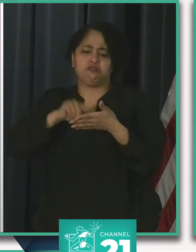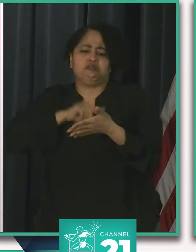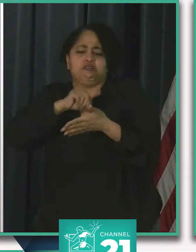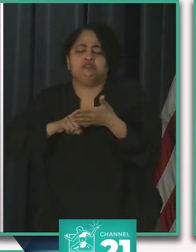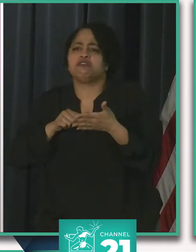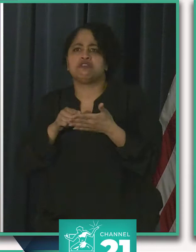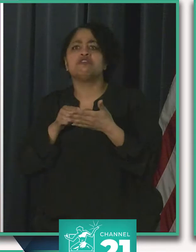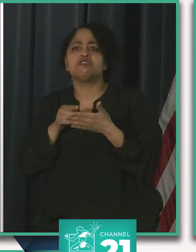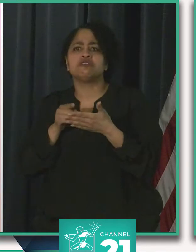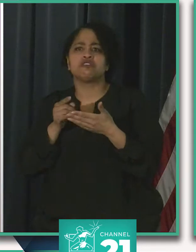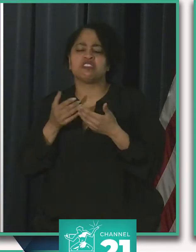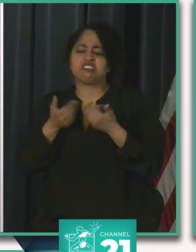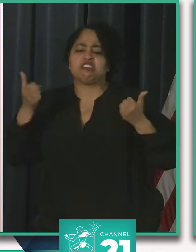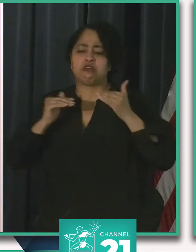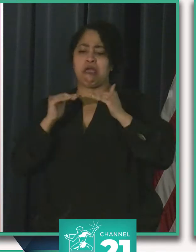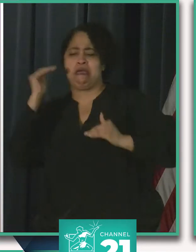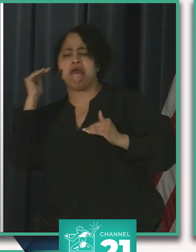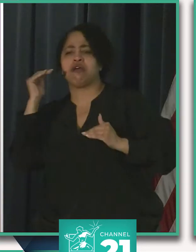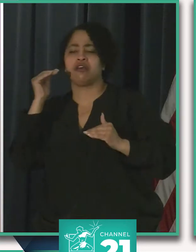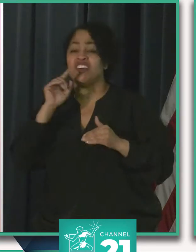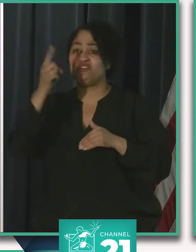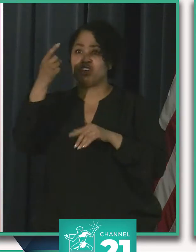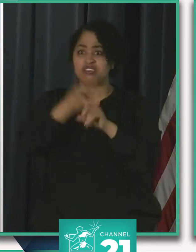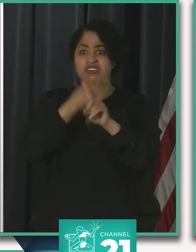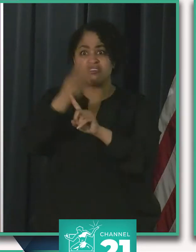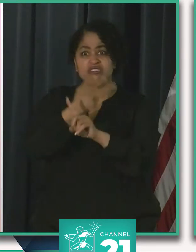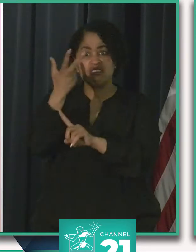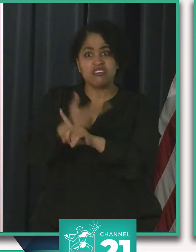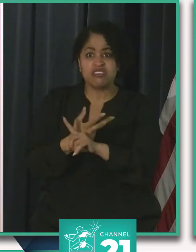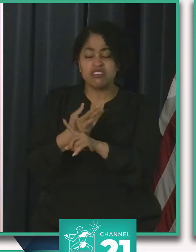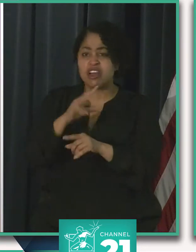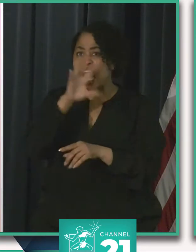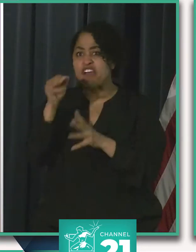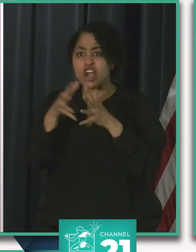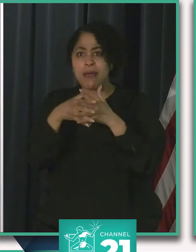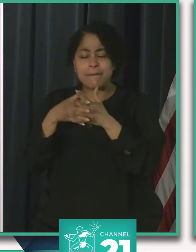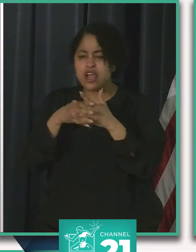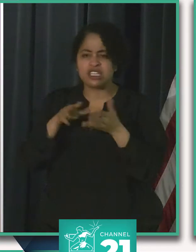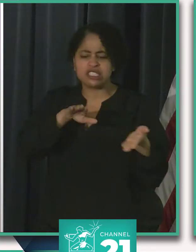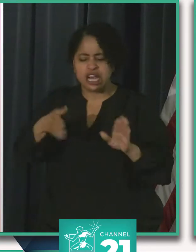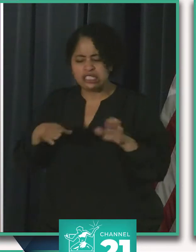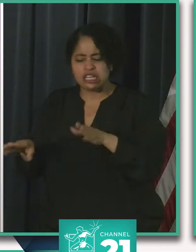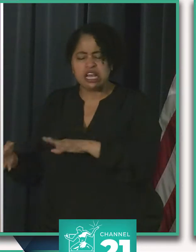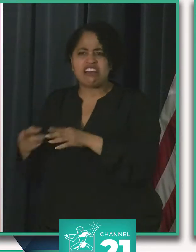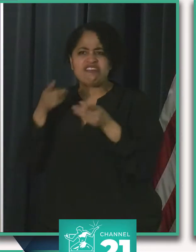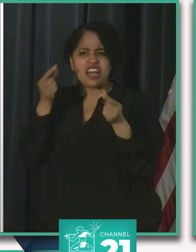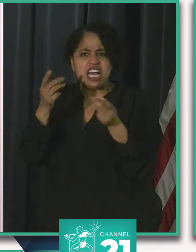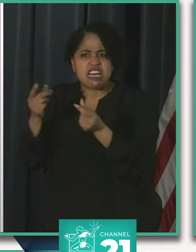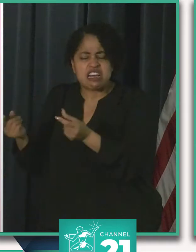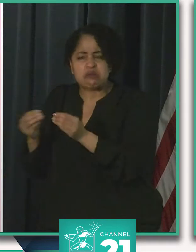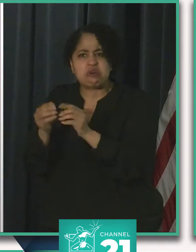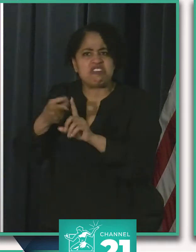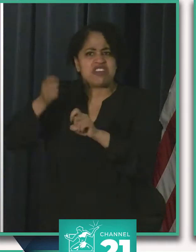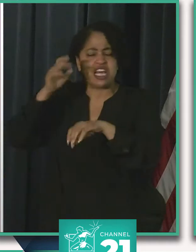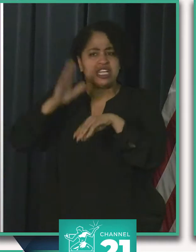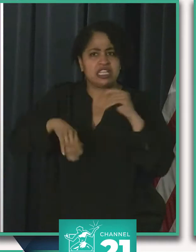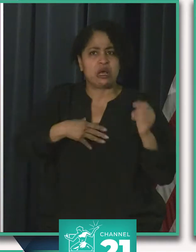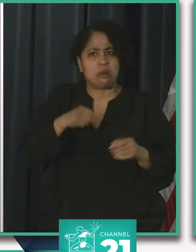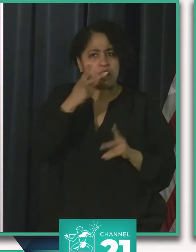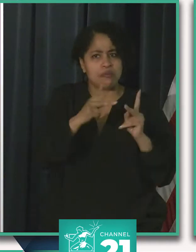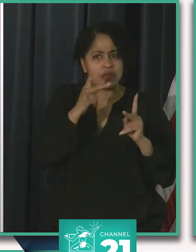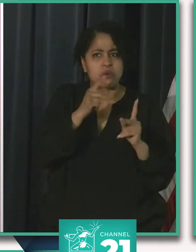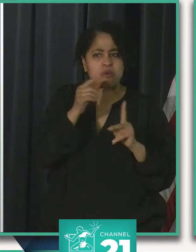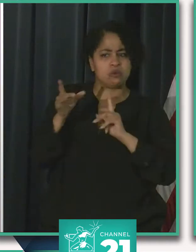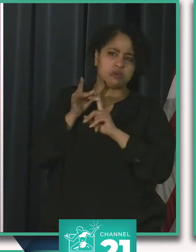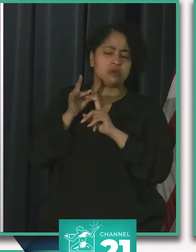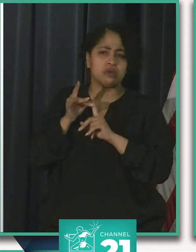months, African Americans were dying of COVID at three times the rate of Caucasians who were getting the disease. And there was a